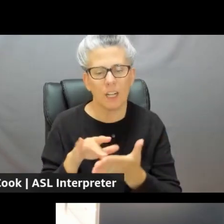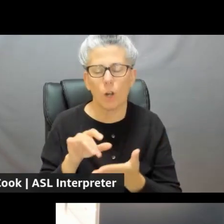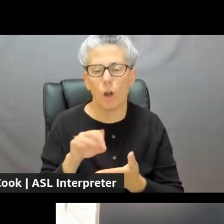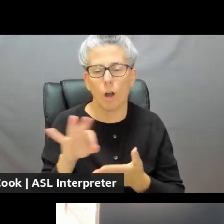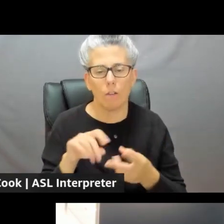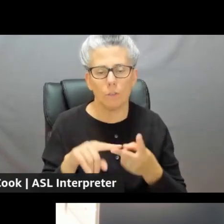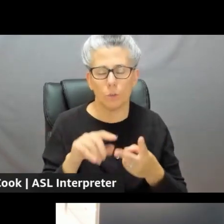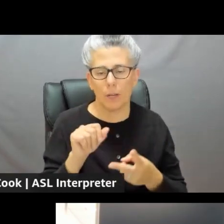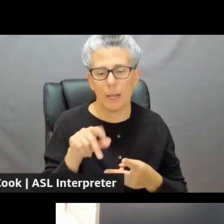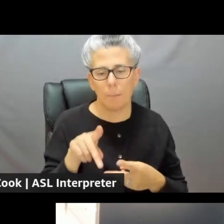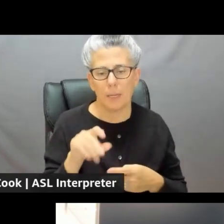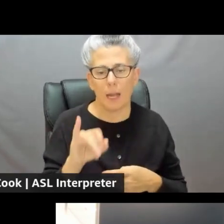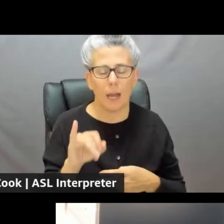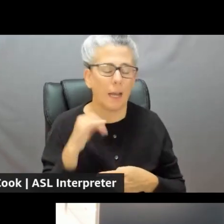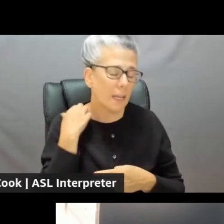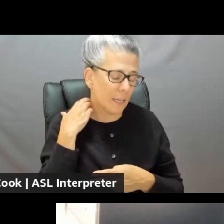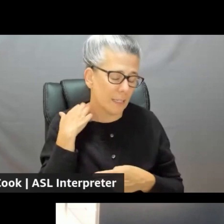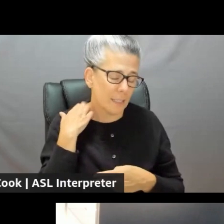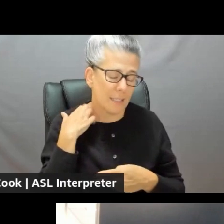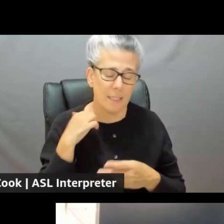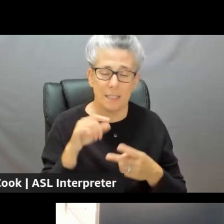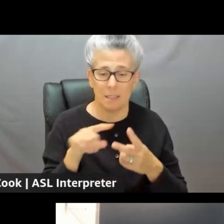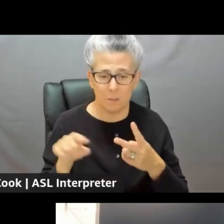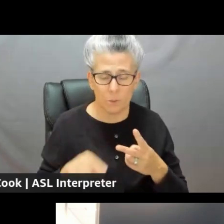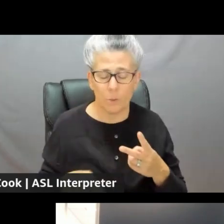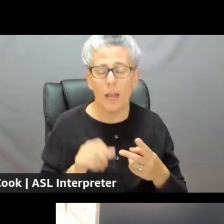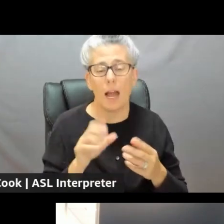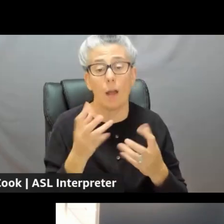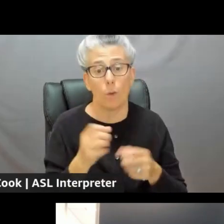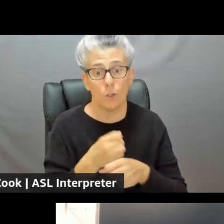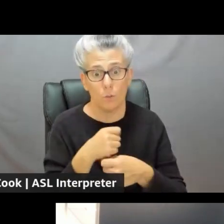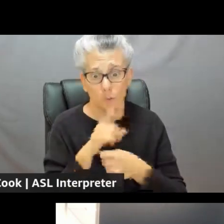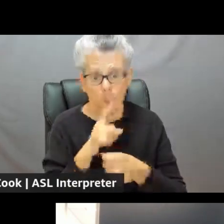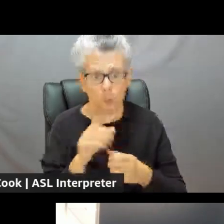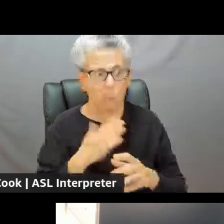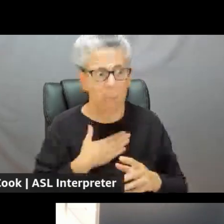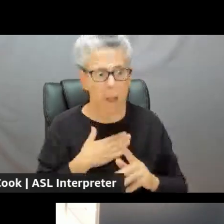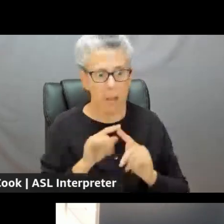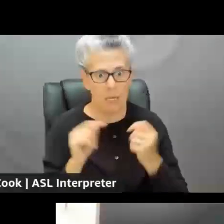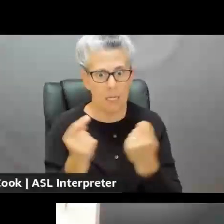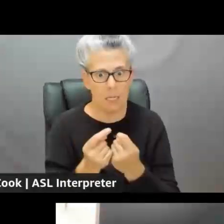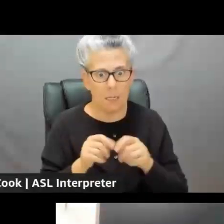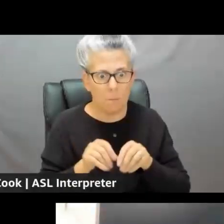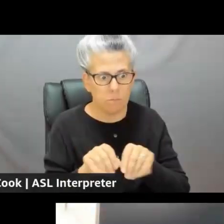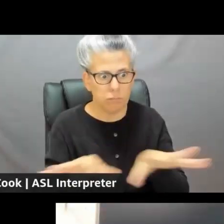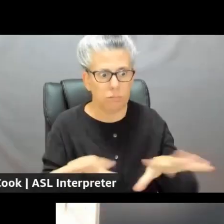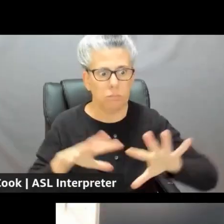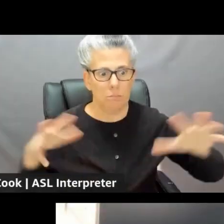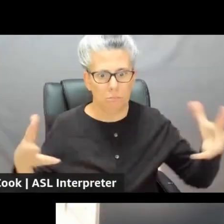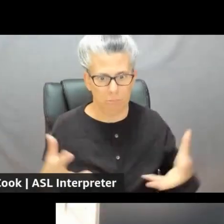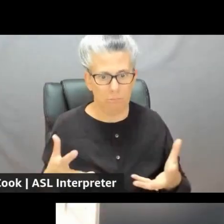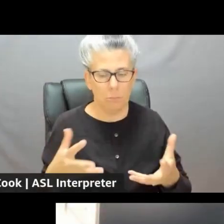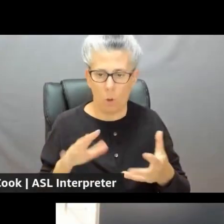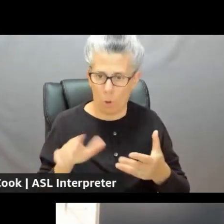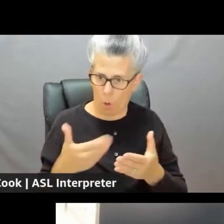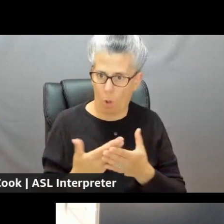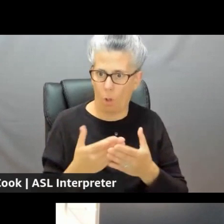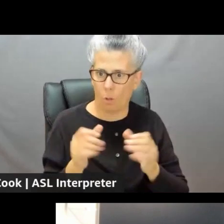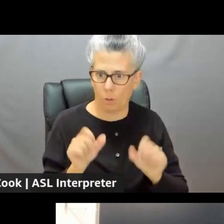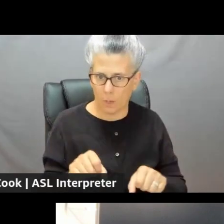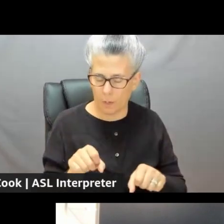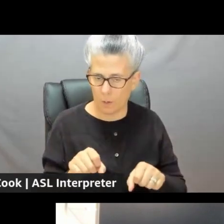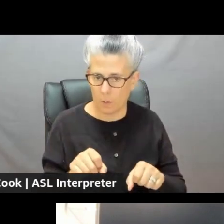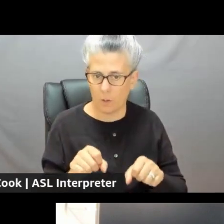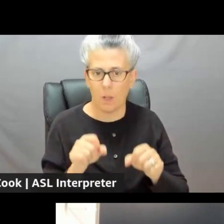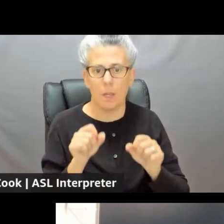hits. I want to replicate that, right? And I want to ensure like my team members across my entire organization are able to like replicate this in some shape